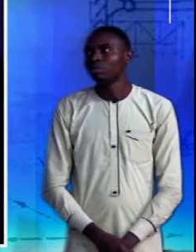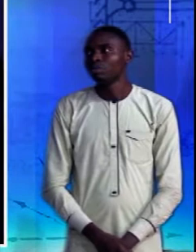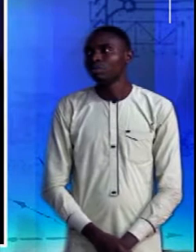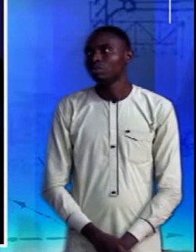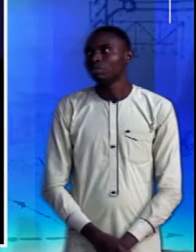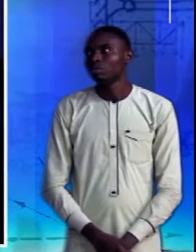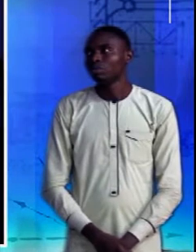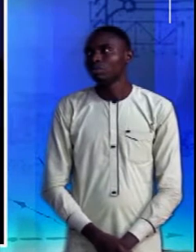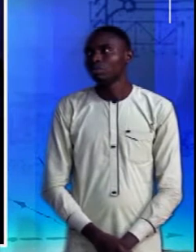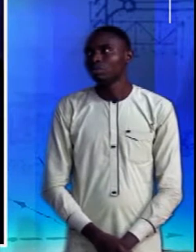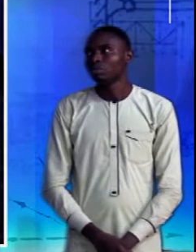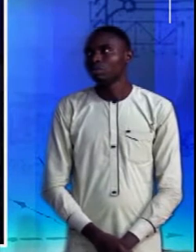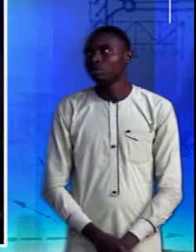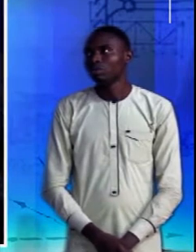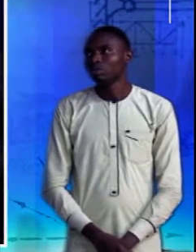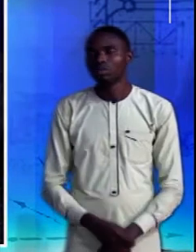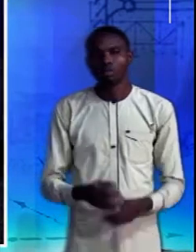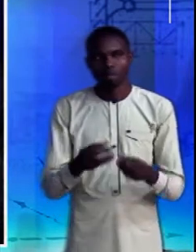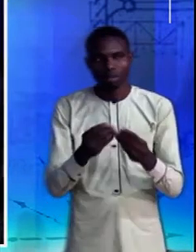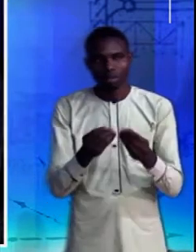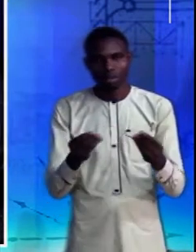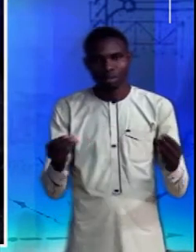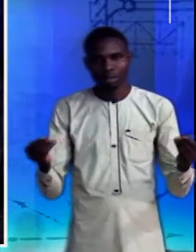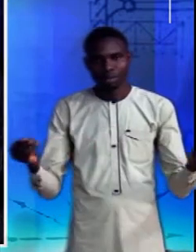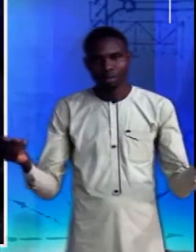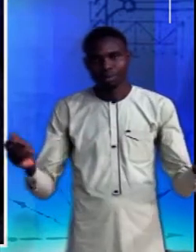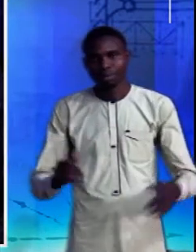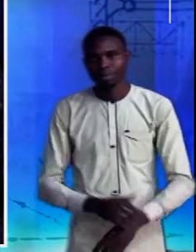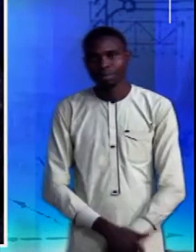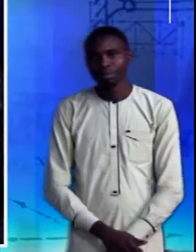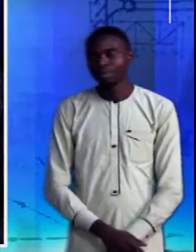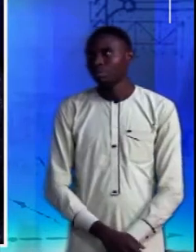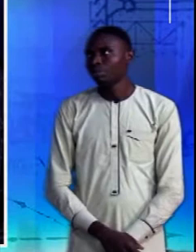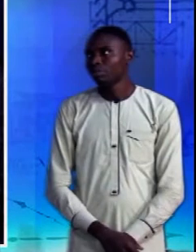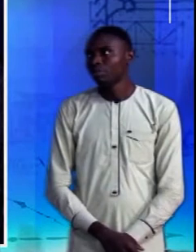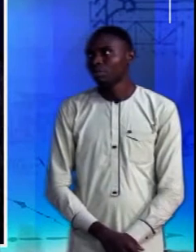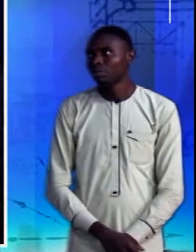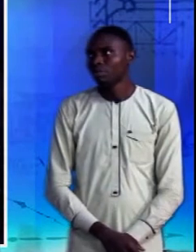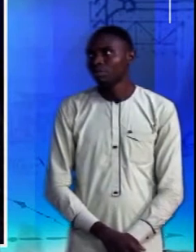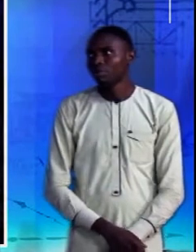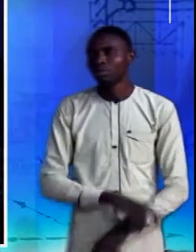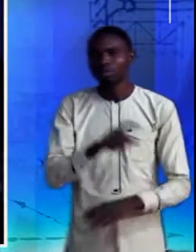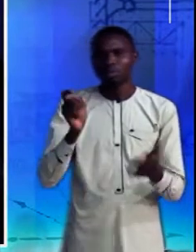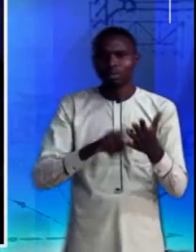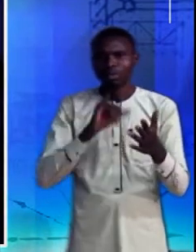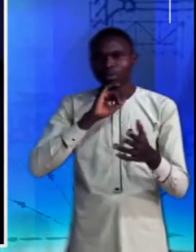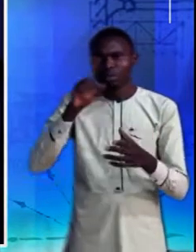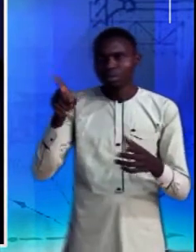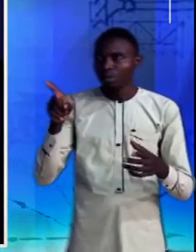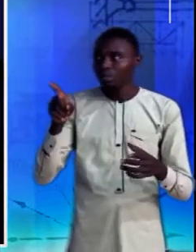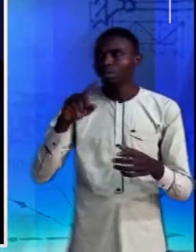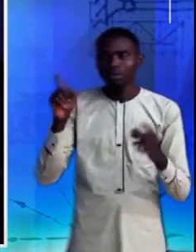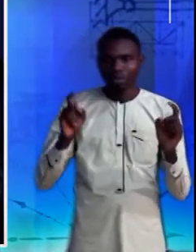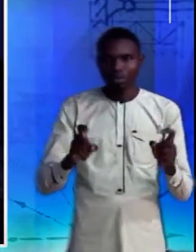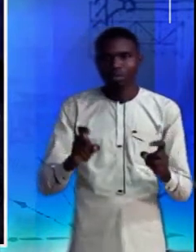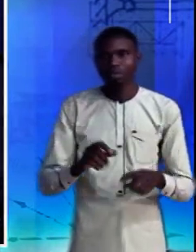5 is 0. Now, 6 times 2 is 12. We have